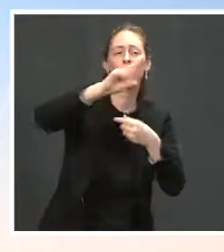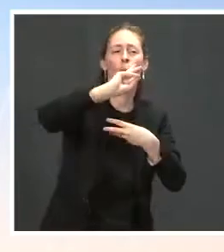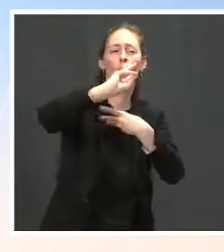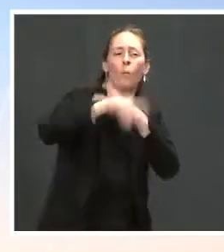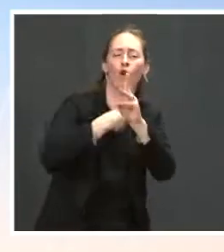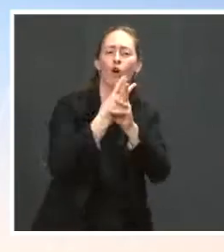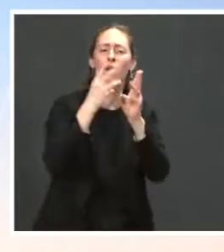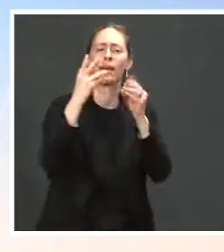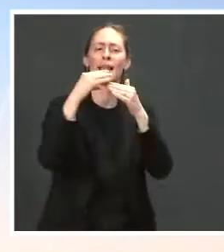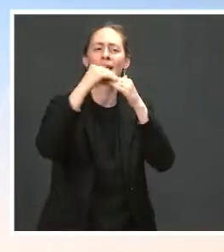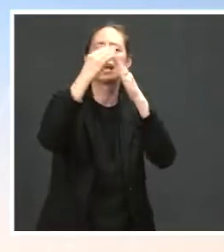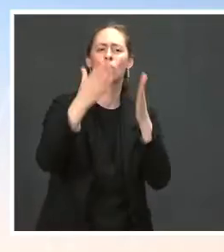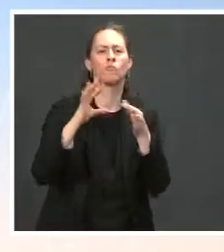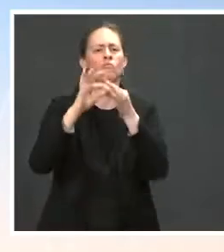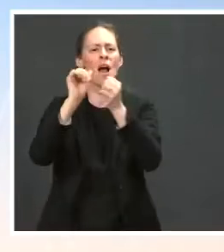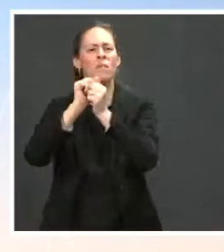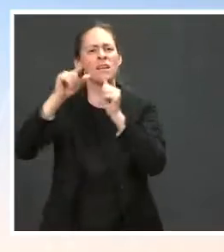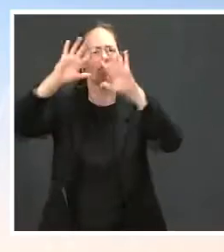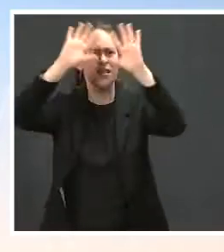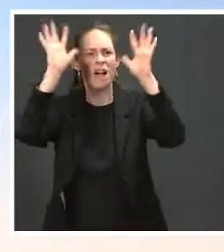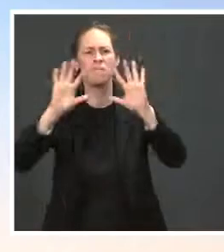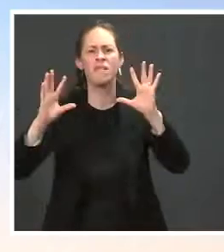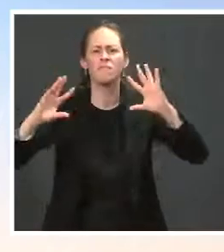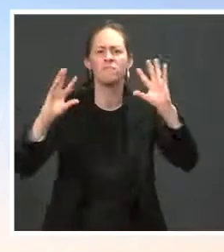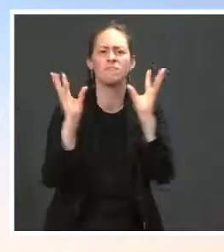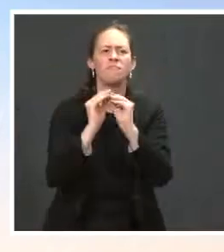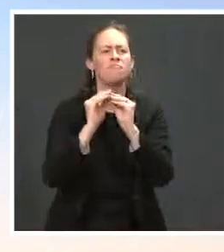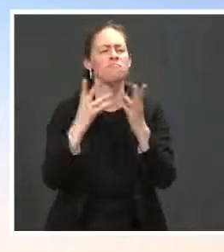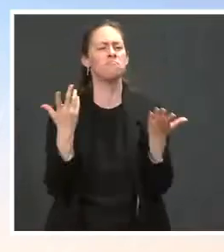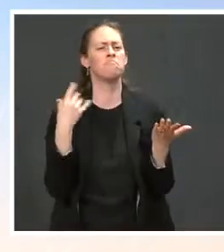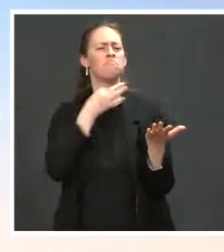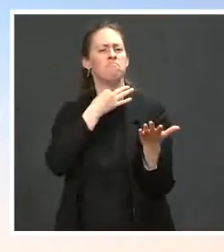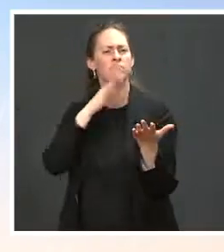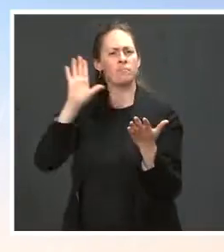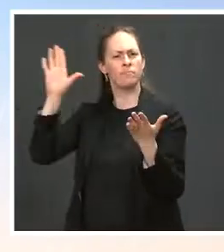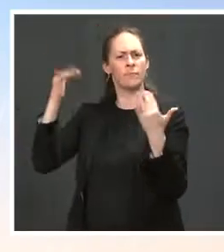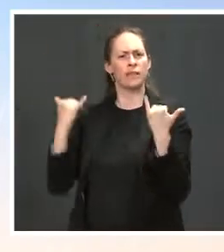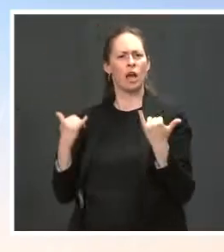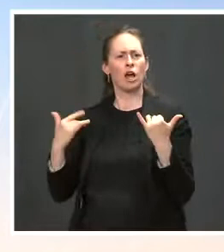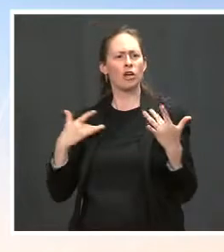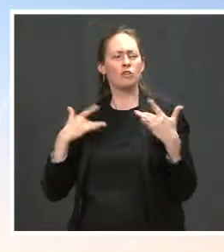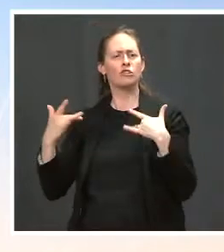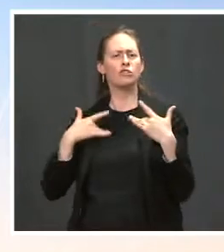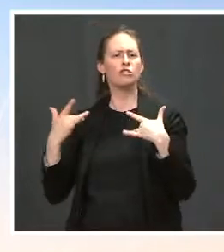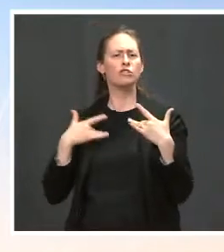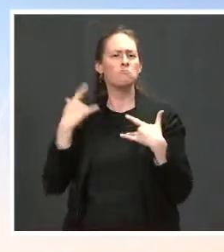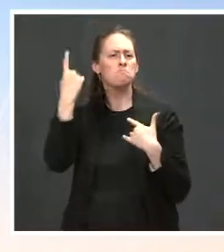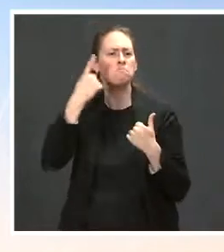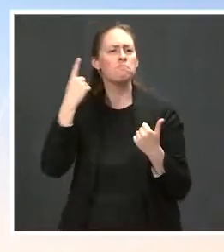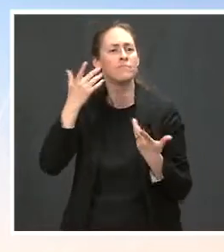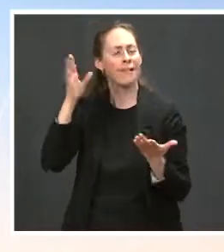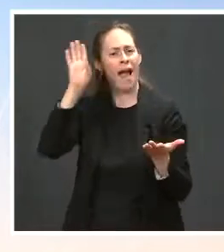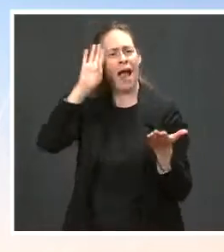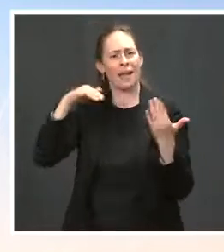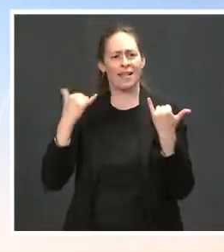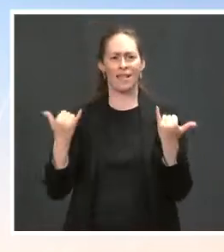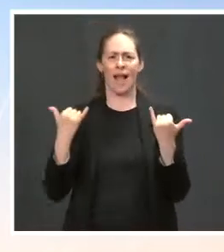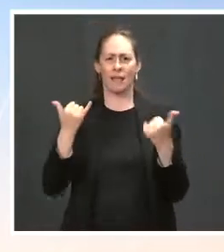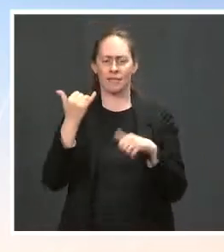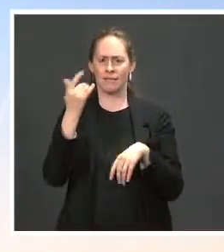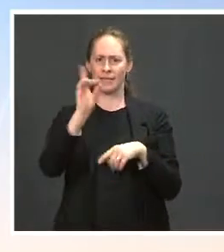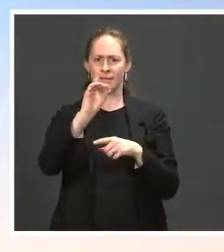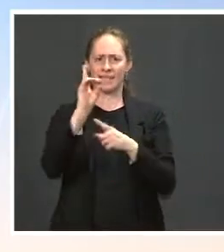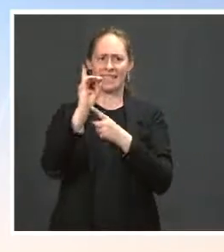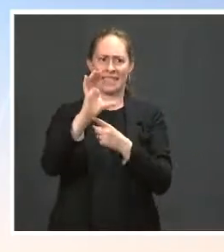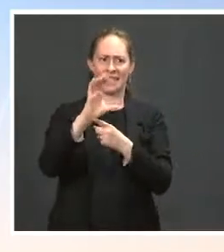does he say to allay concerns, considering how divided Washington is politically on this issue, that we're actually